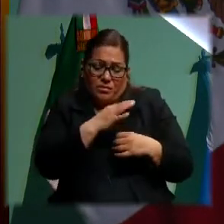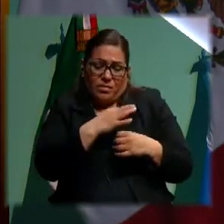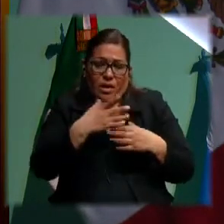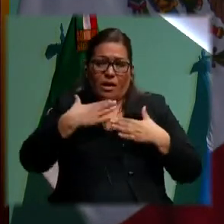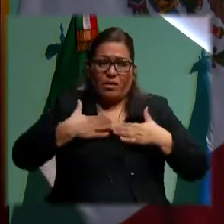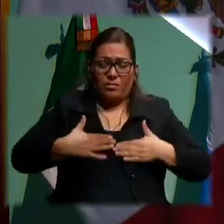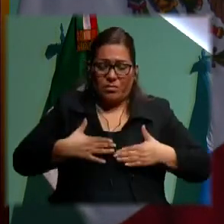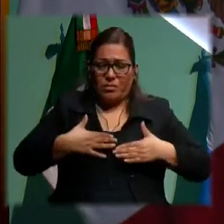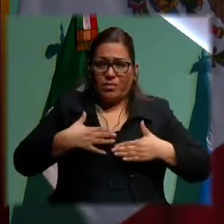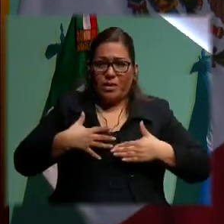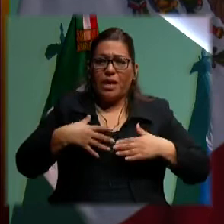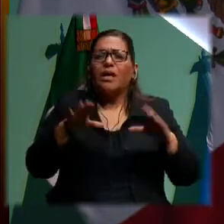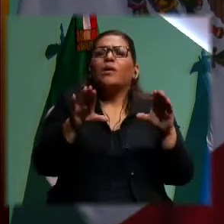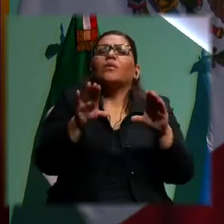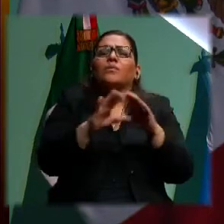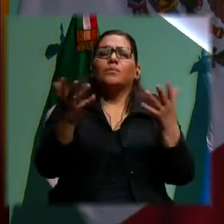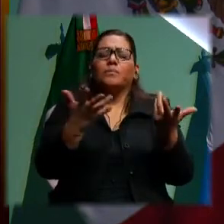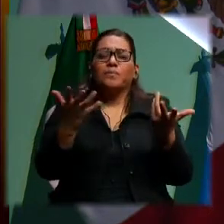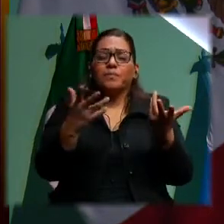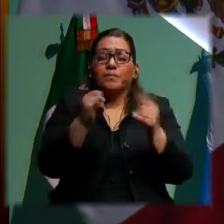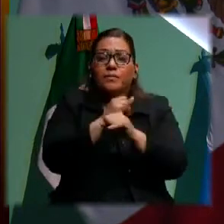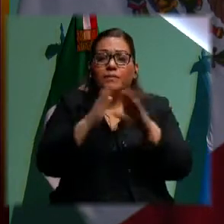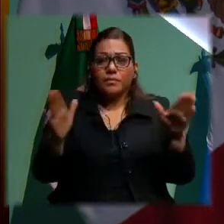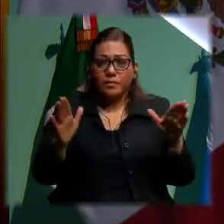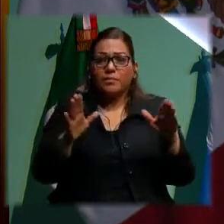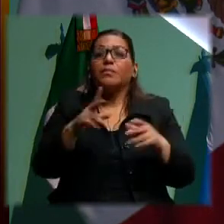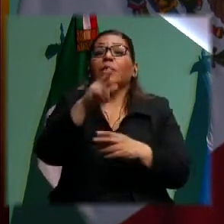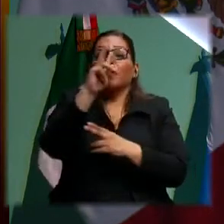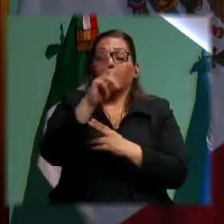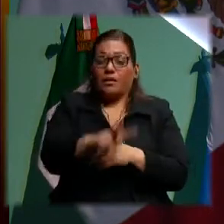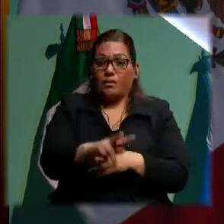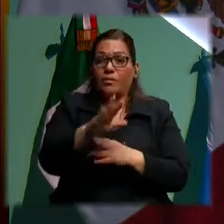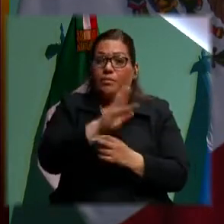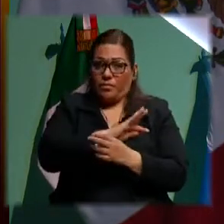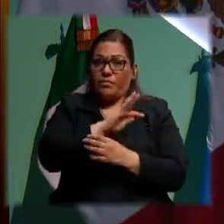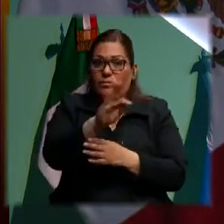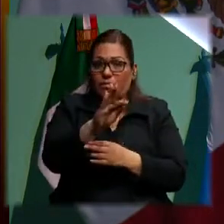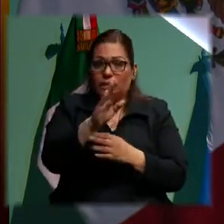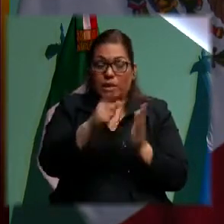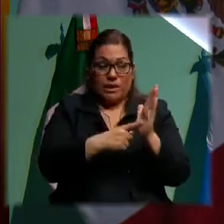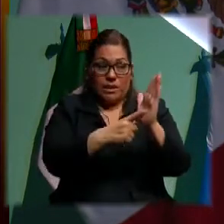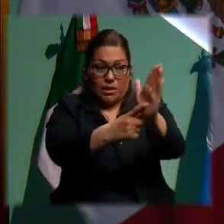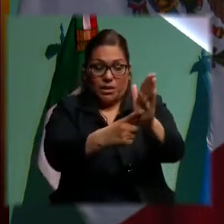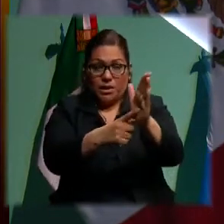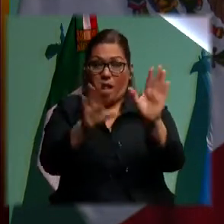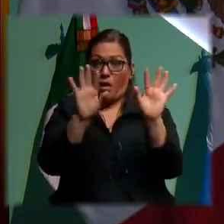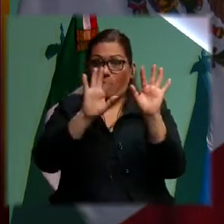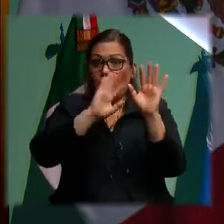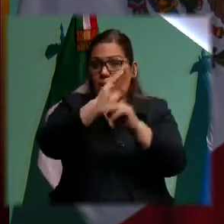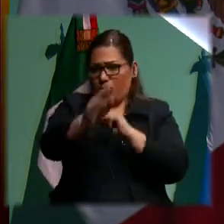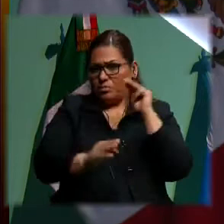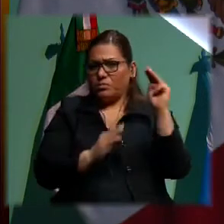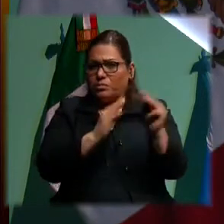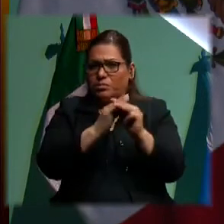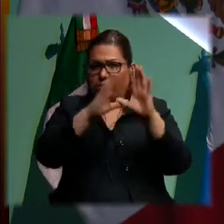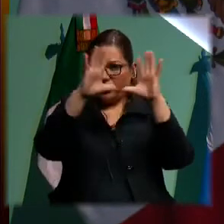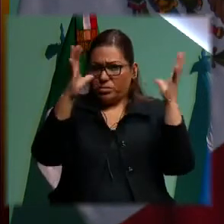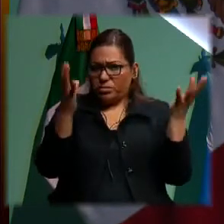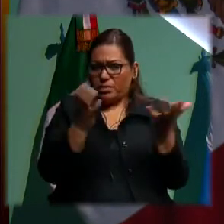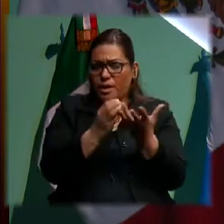the entire world? Can I sell the basket in Europe? How do I ship